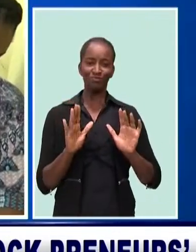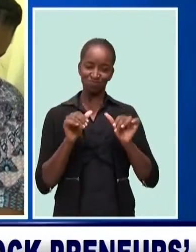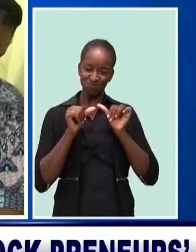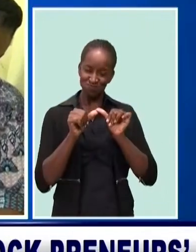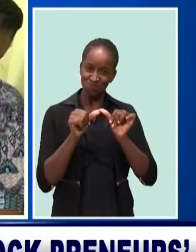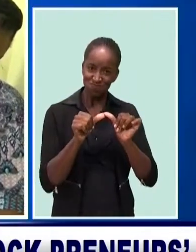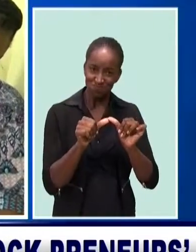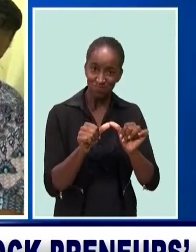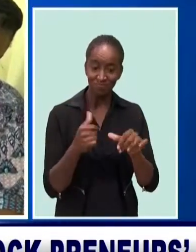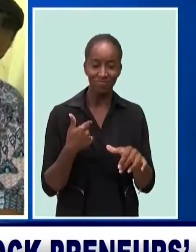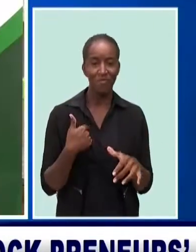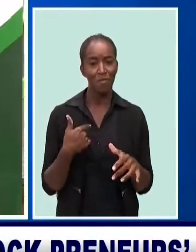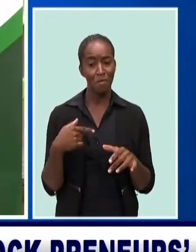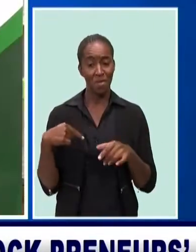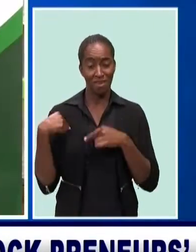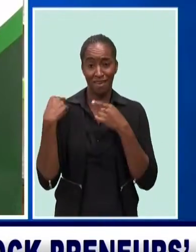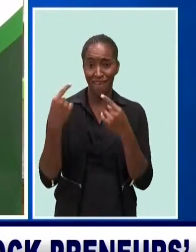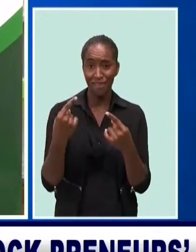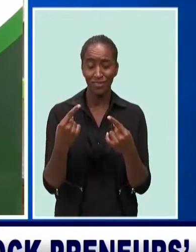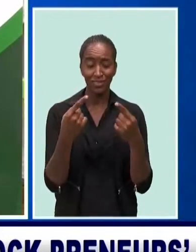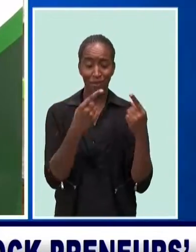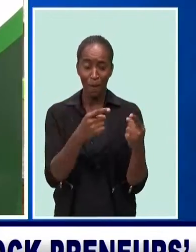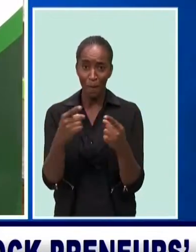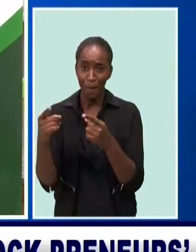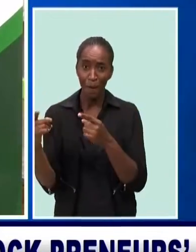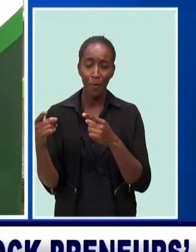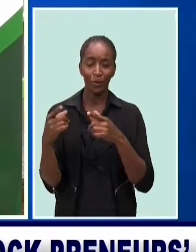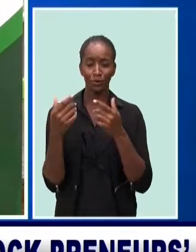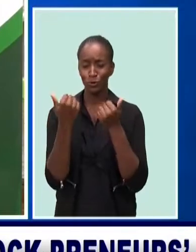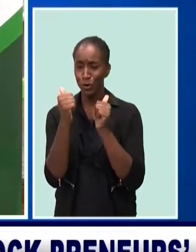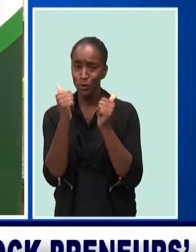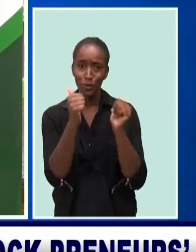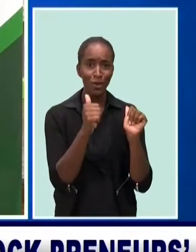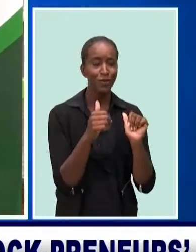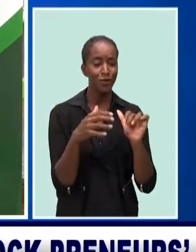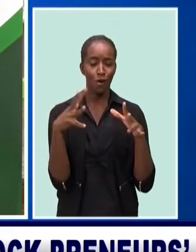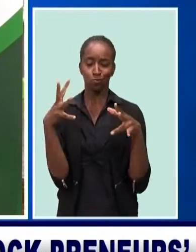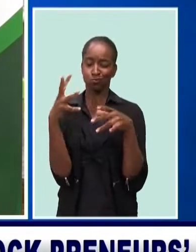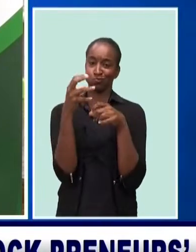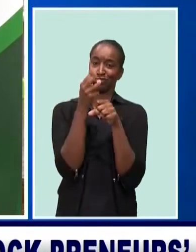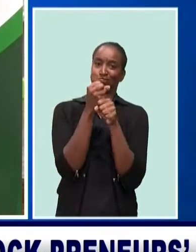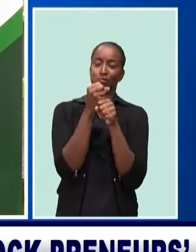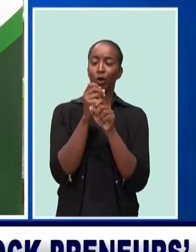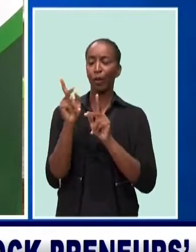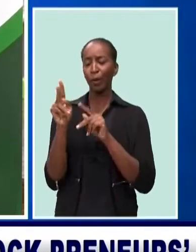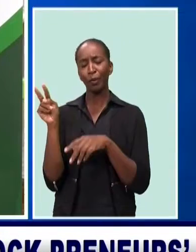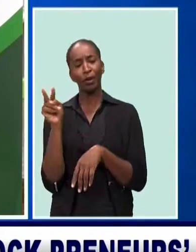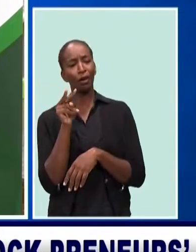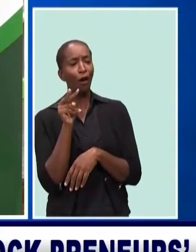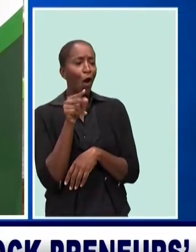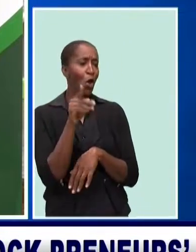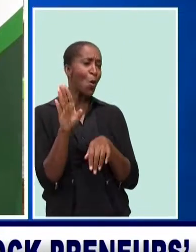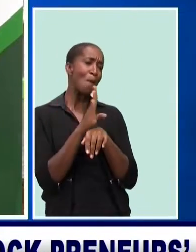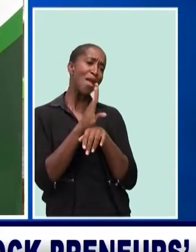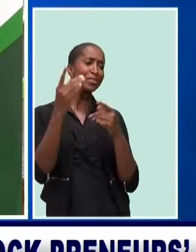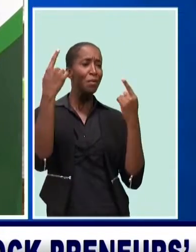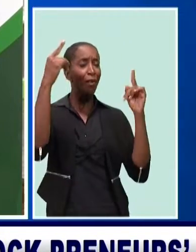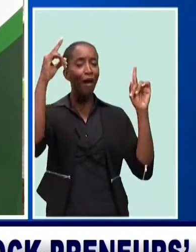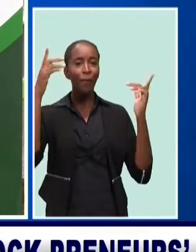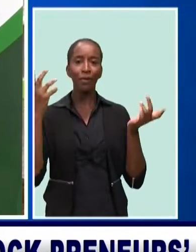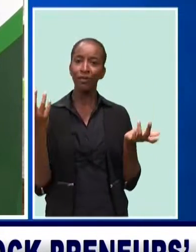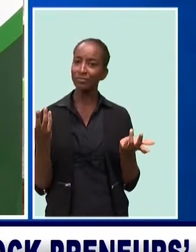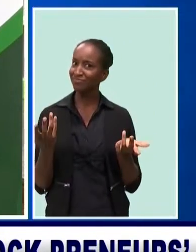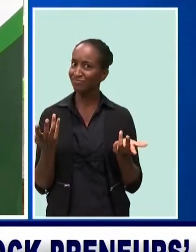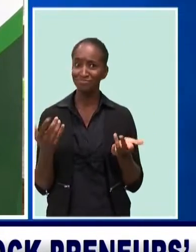looks glamorous or sounds glamorous, but I must tell you, up to now, there are tremendous hurdles that you go apart, that you go through. But the